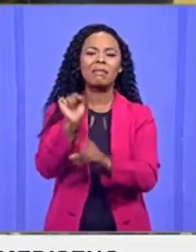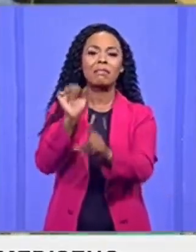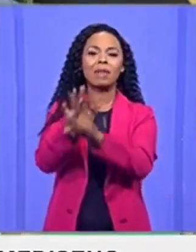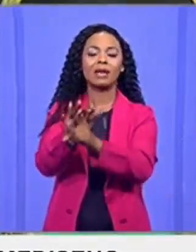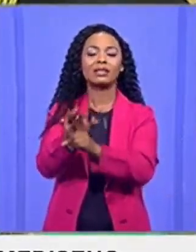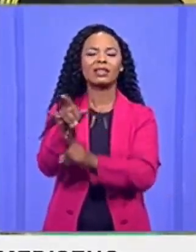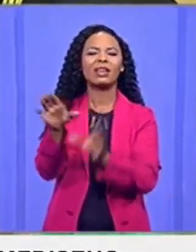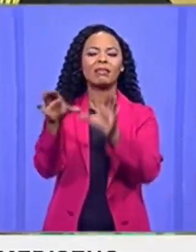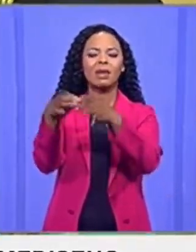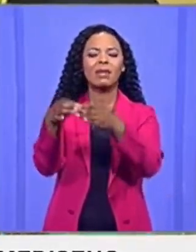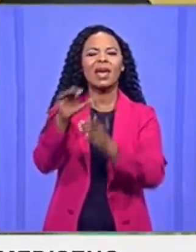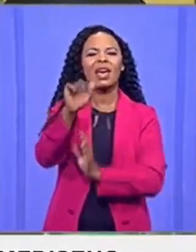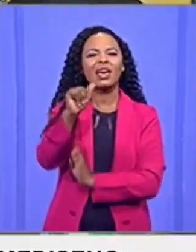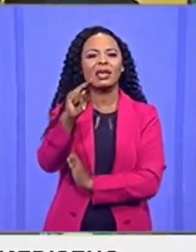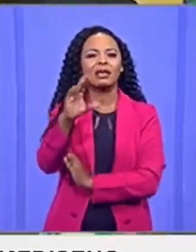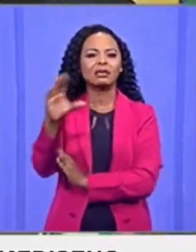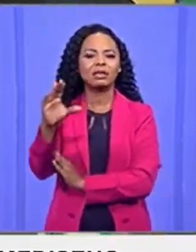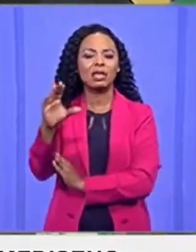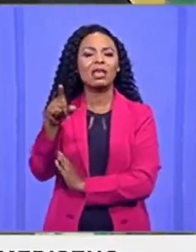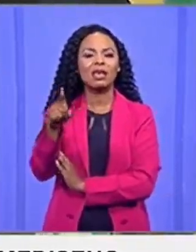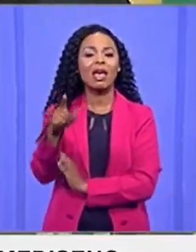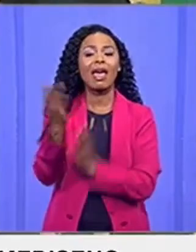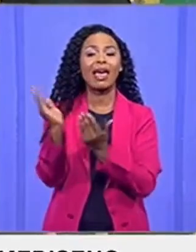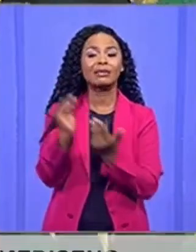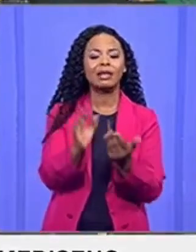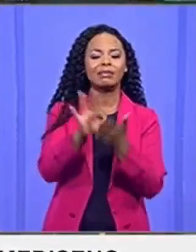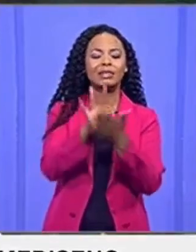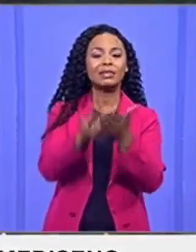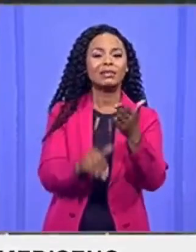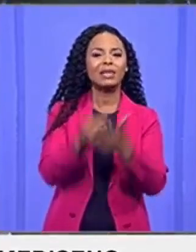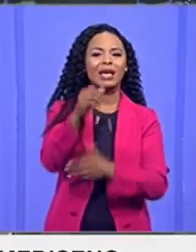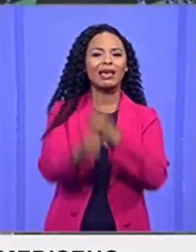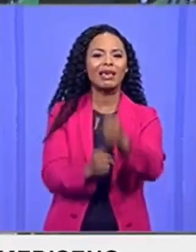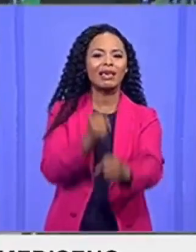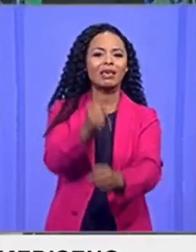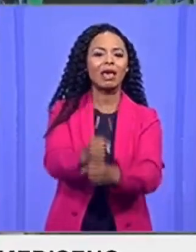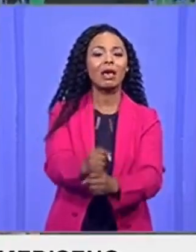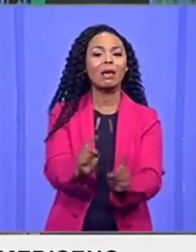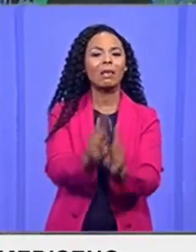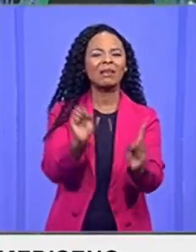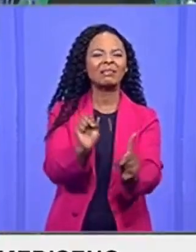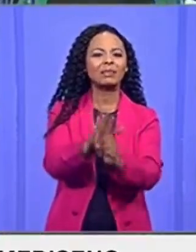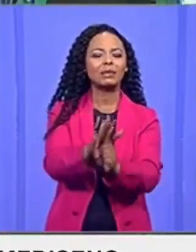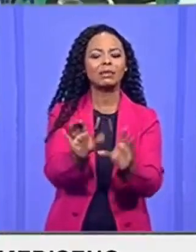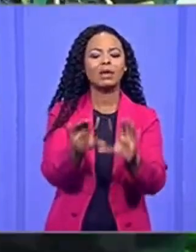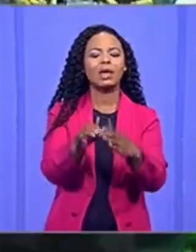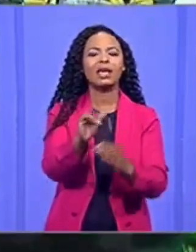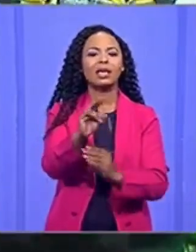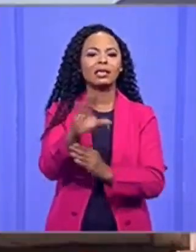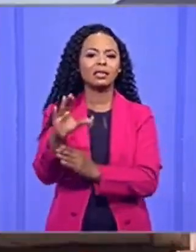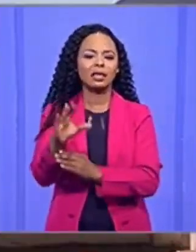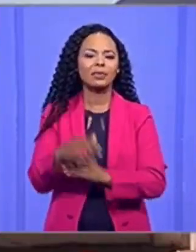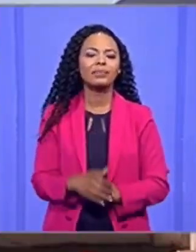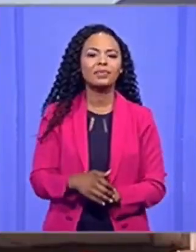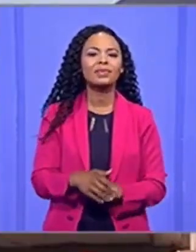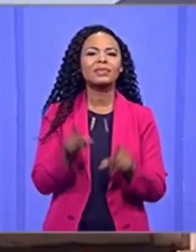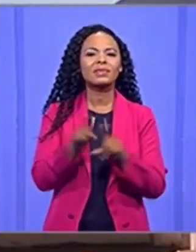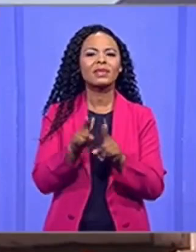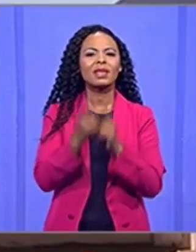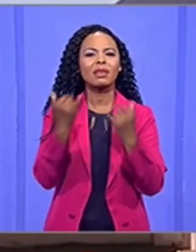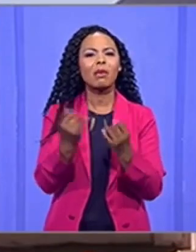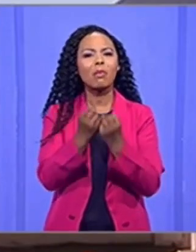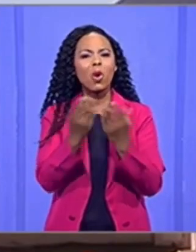thata jaaka go solofetswe ditlhopho tsa bosetšhaba mo ngwageng o tlang. Mme nngwe ya seo se tlhotlheletsang mathata ano ke madi a namolo ya